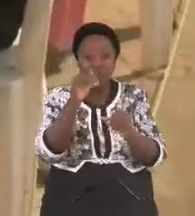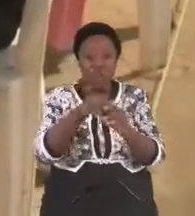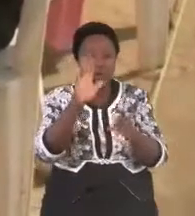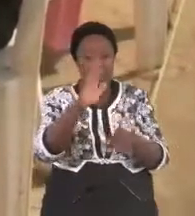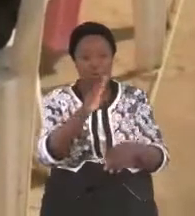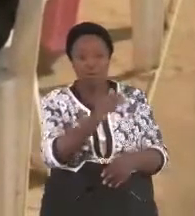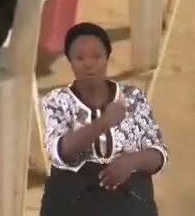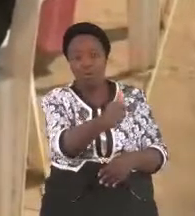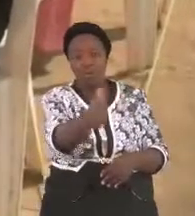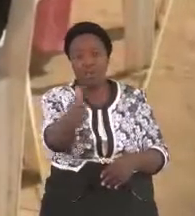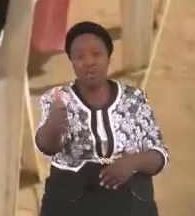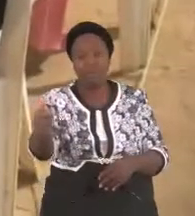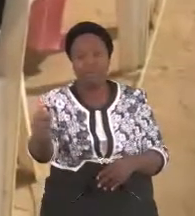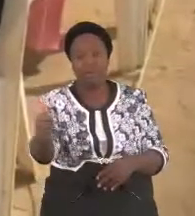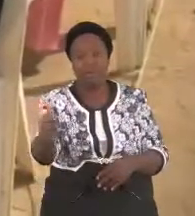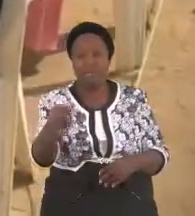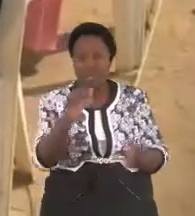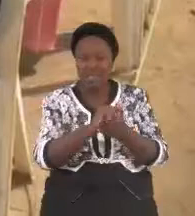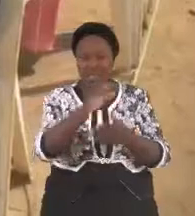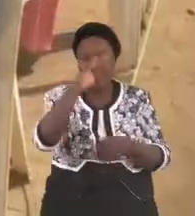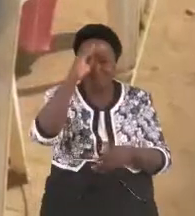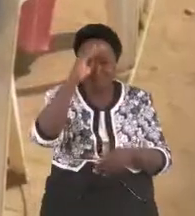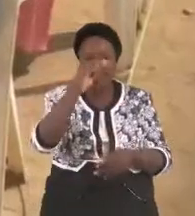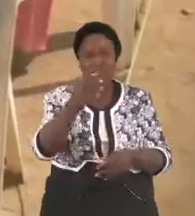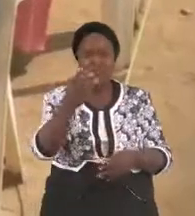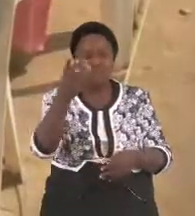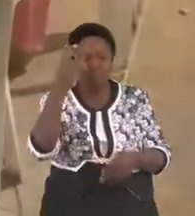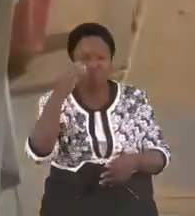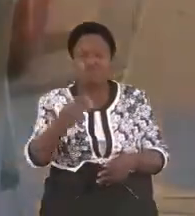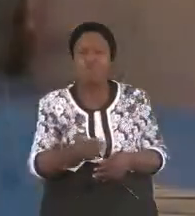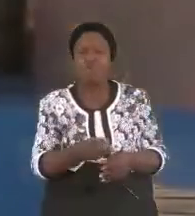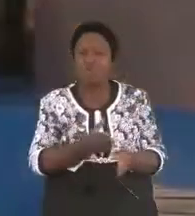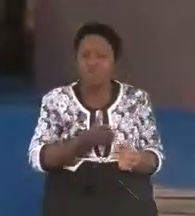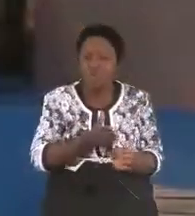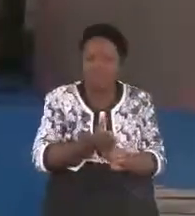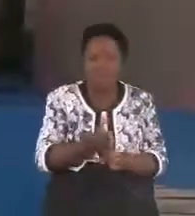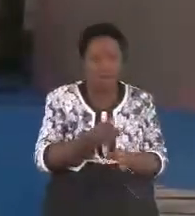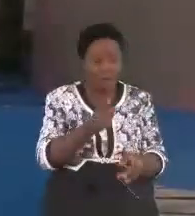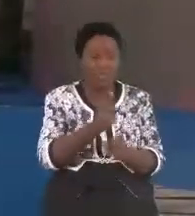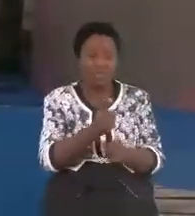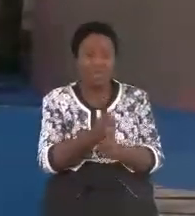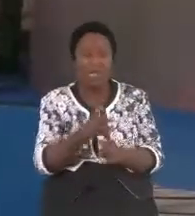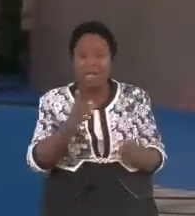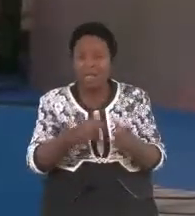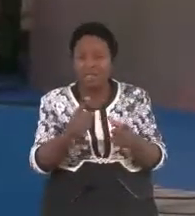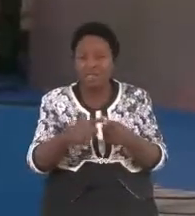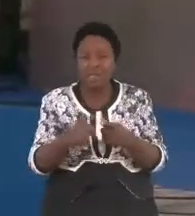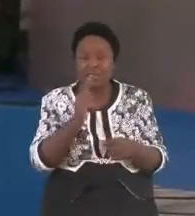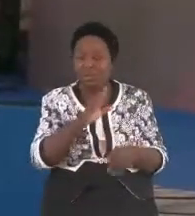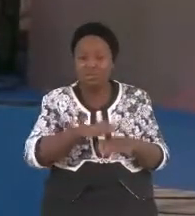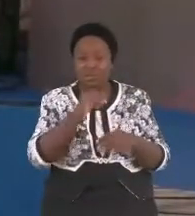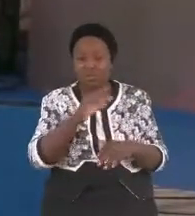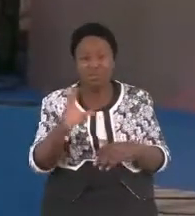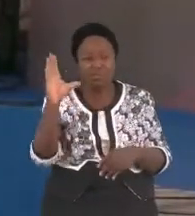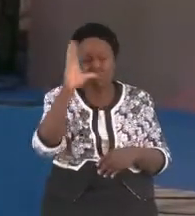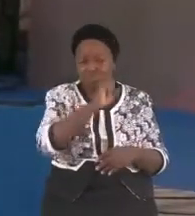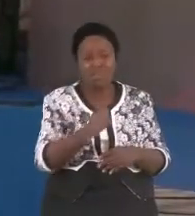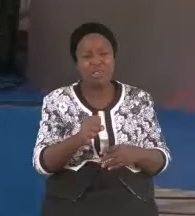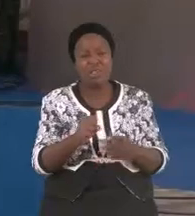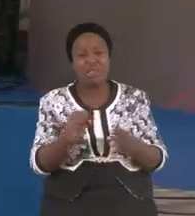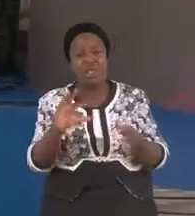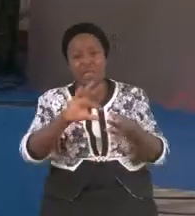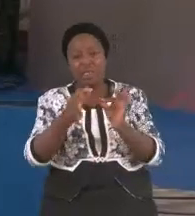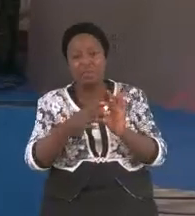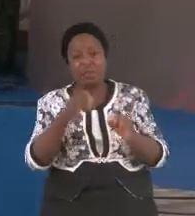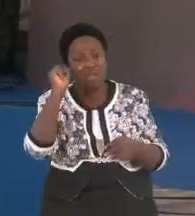was forthright, that man was clear." You couldn't misinterpret or misplace what he was saying. He